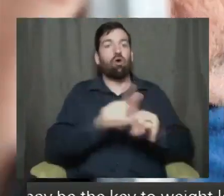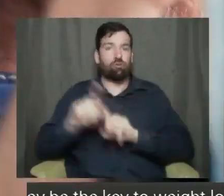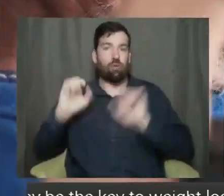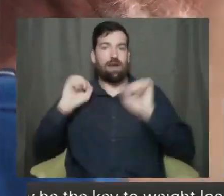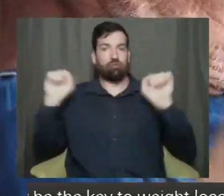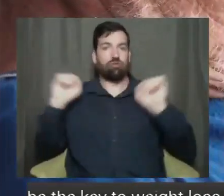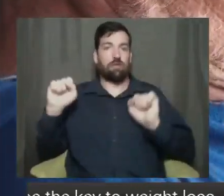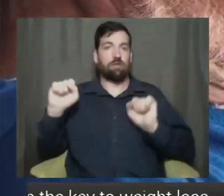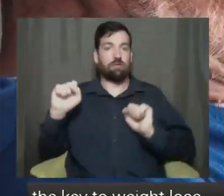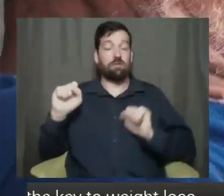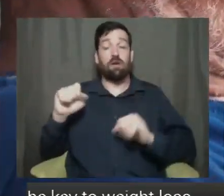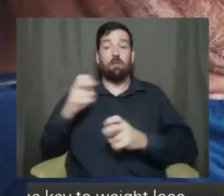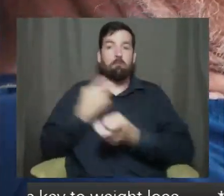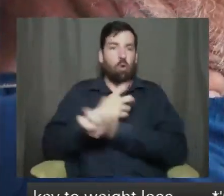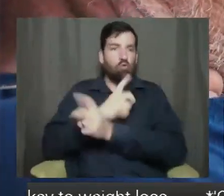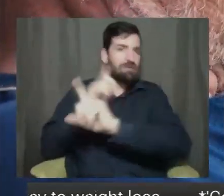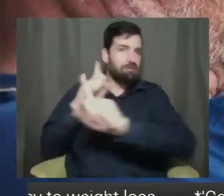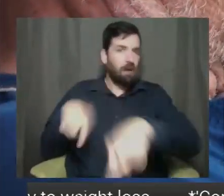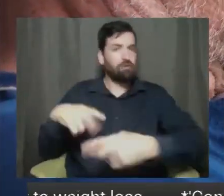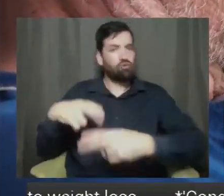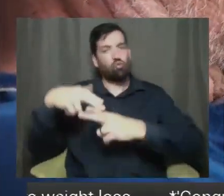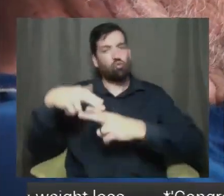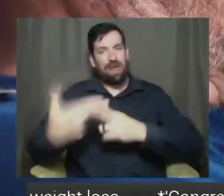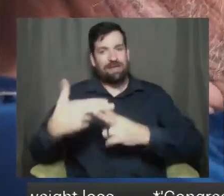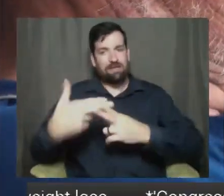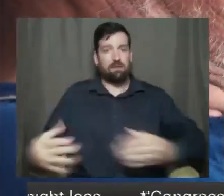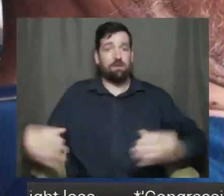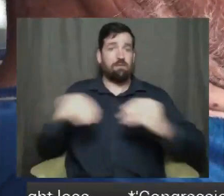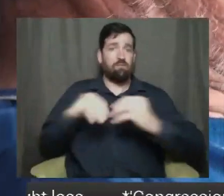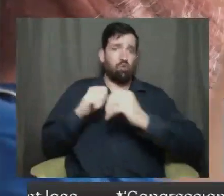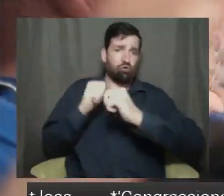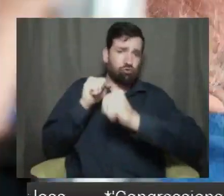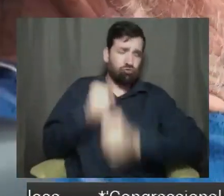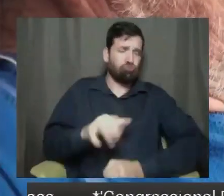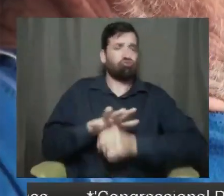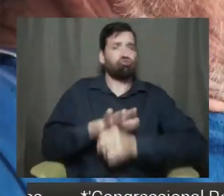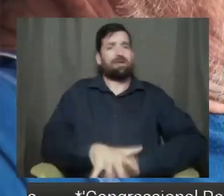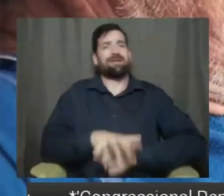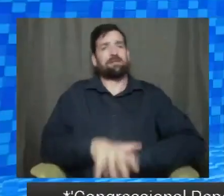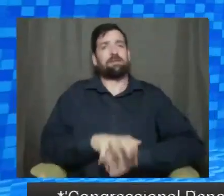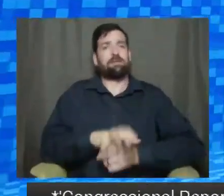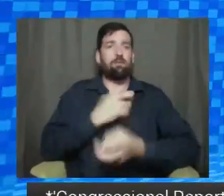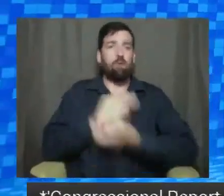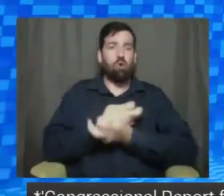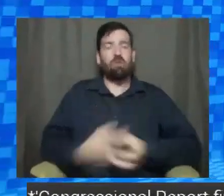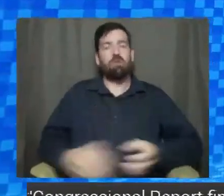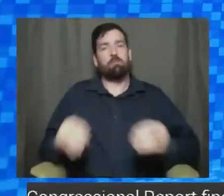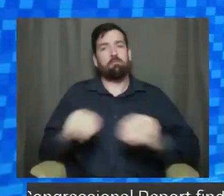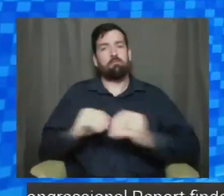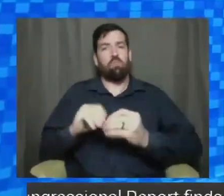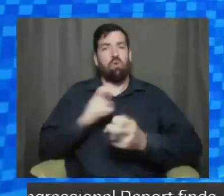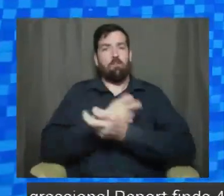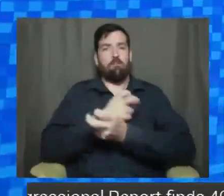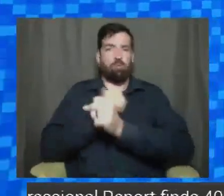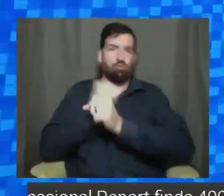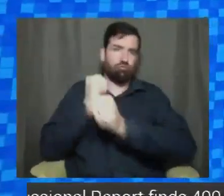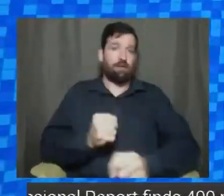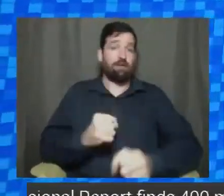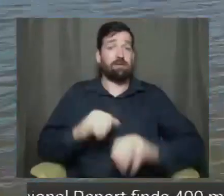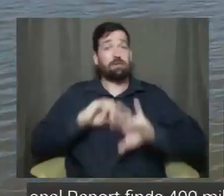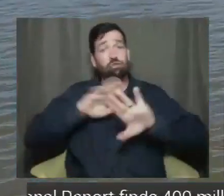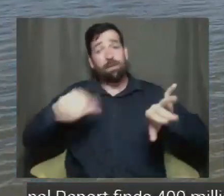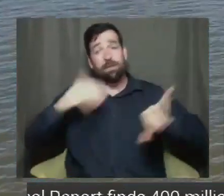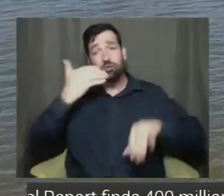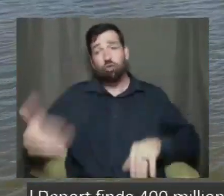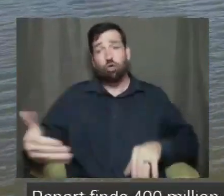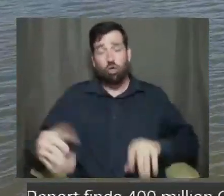weight-bearing exercise, so the more you're stressing your bone with exercise, the stronger the bone remains. So while swimming is good if you have painful